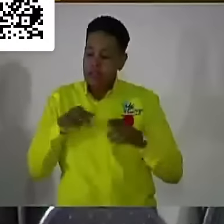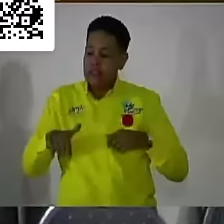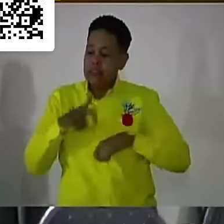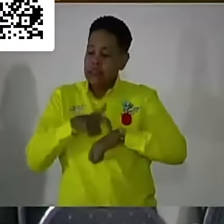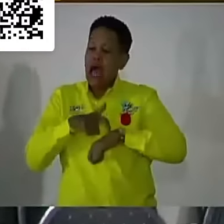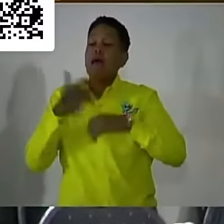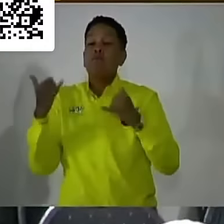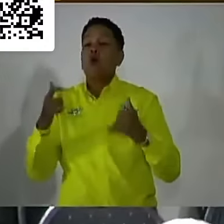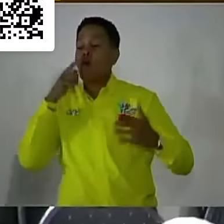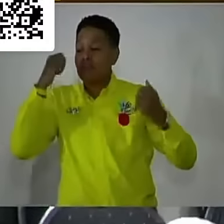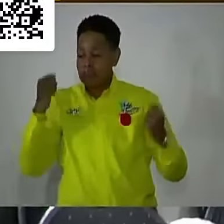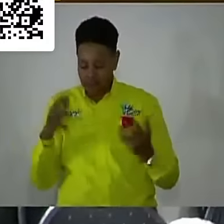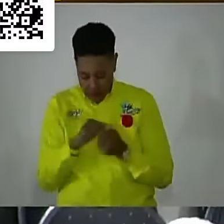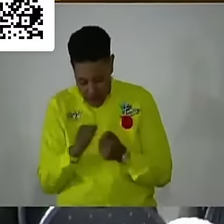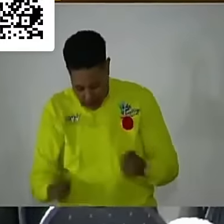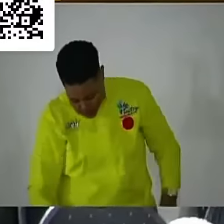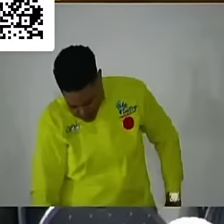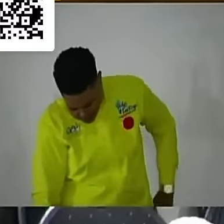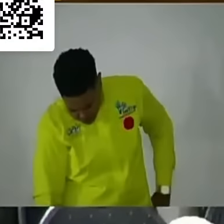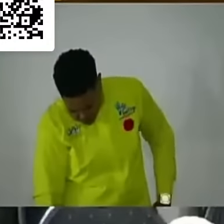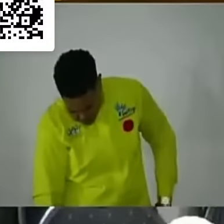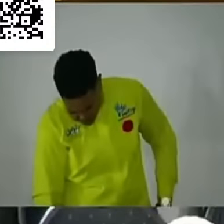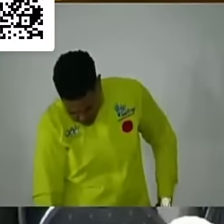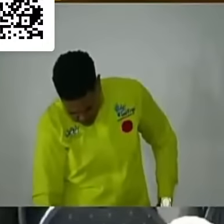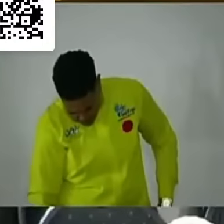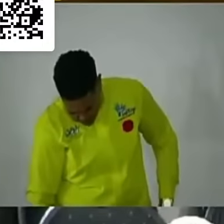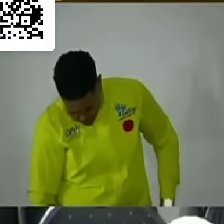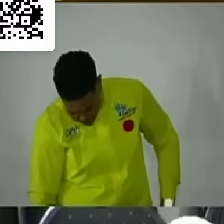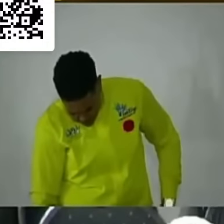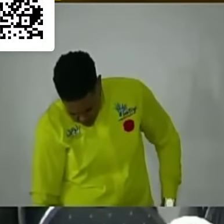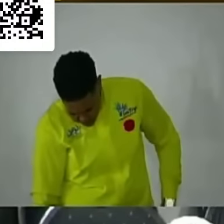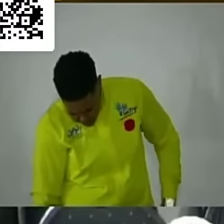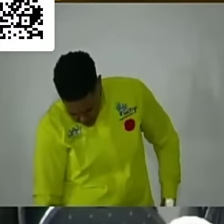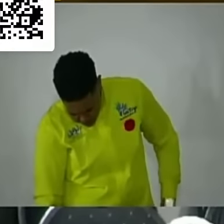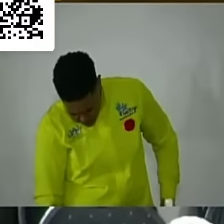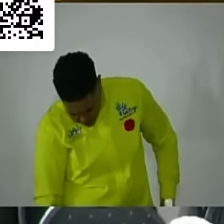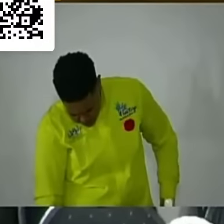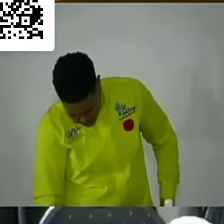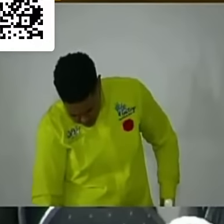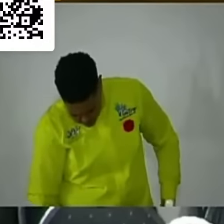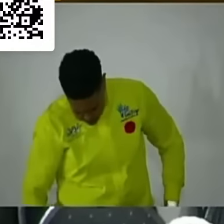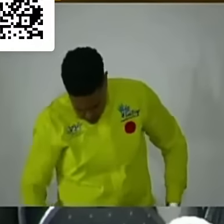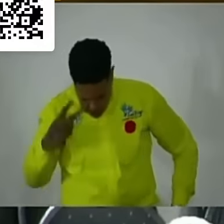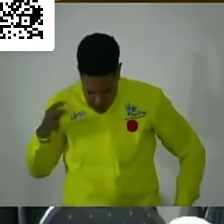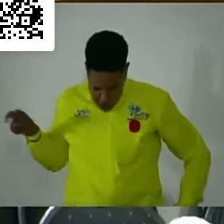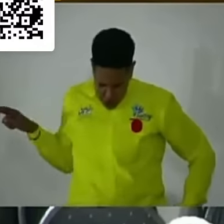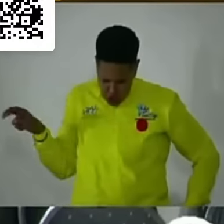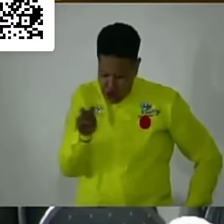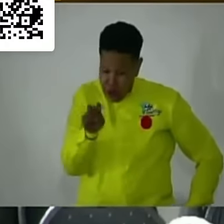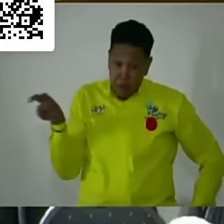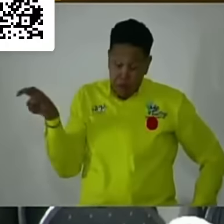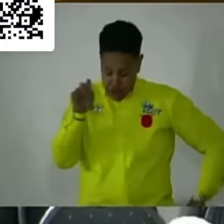of significant grief. And I see the trips going into the affected areas. I just want to say, as